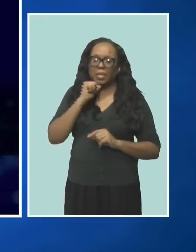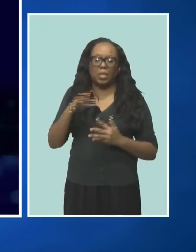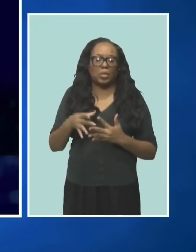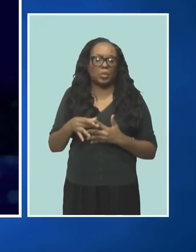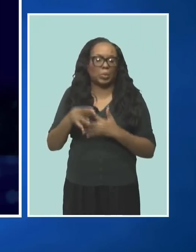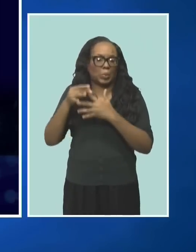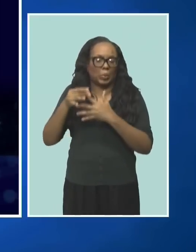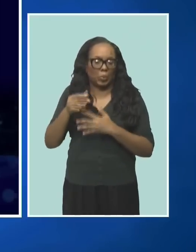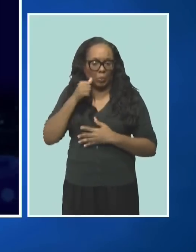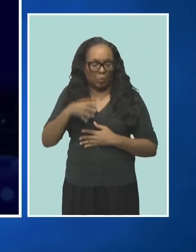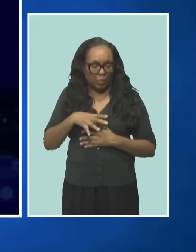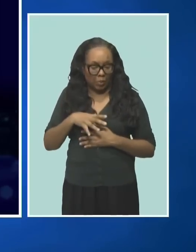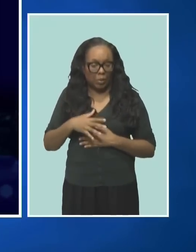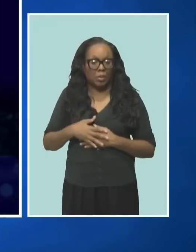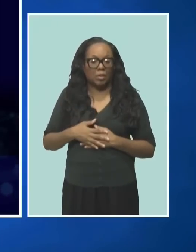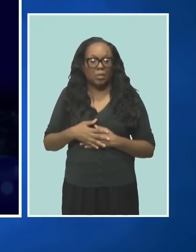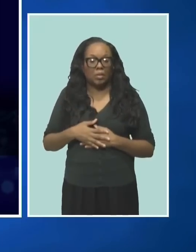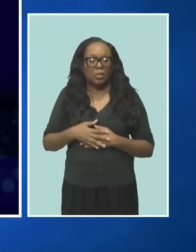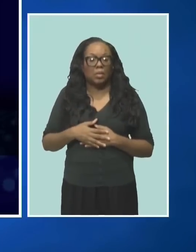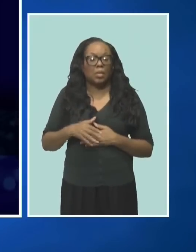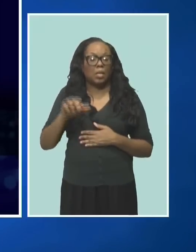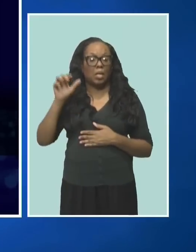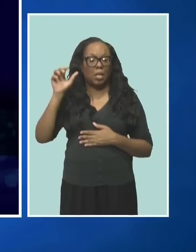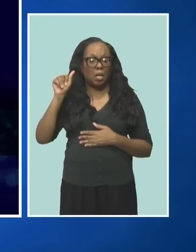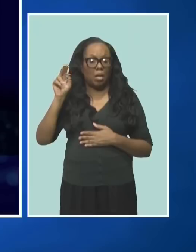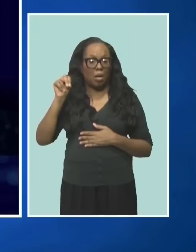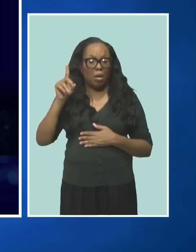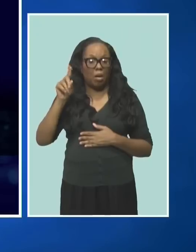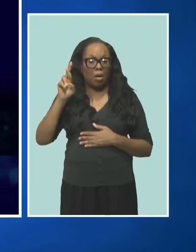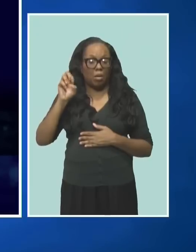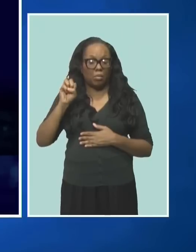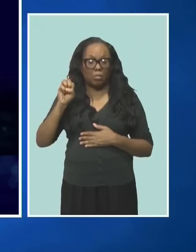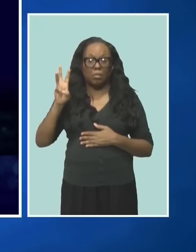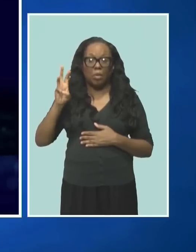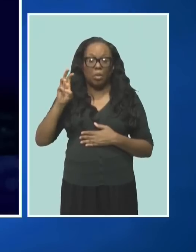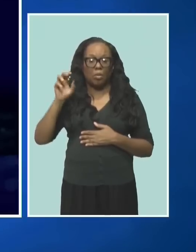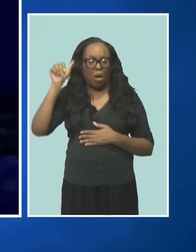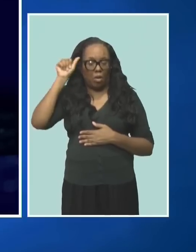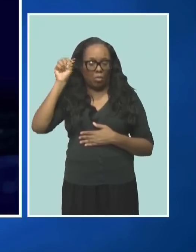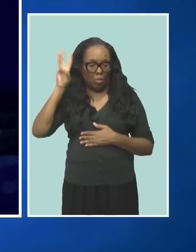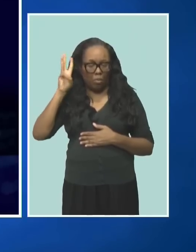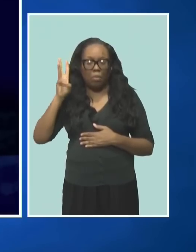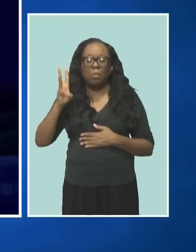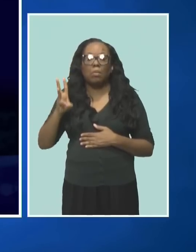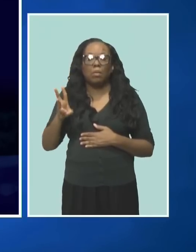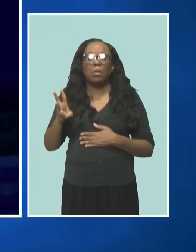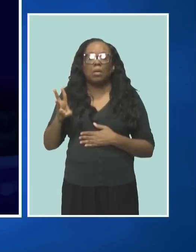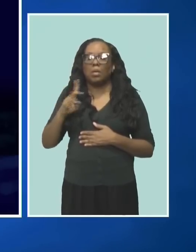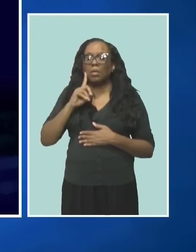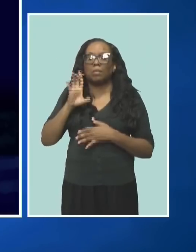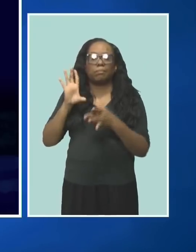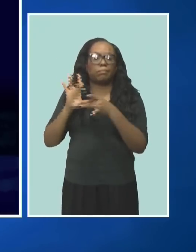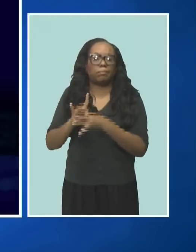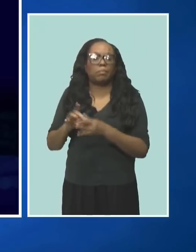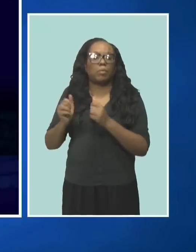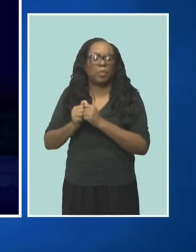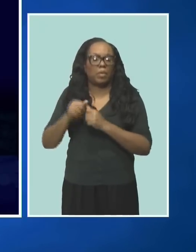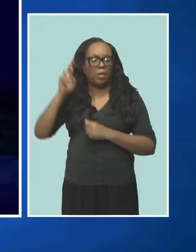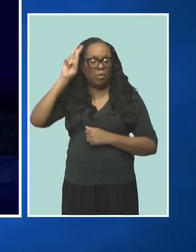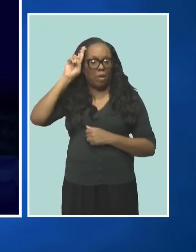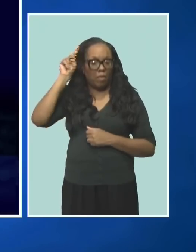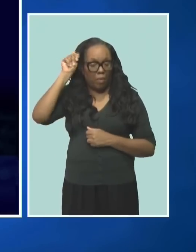chosen. Andrea Worrell, of course, is part of the Democratic Labour Party's, one could say, the Thorne team, and for that